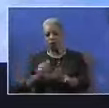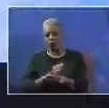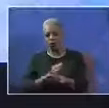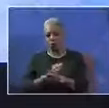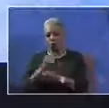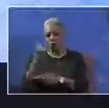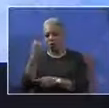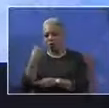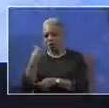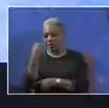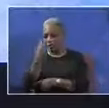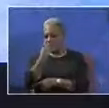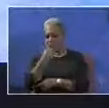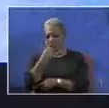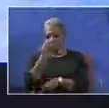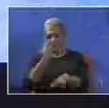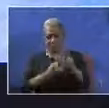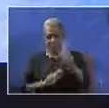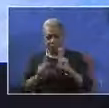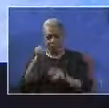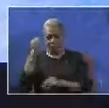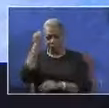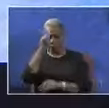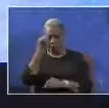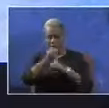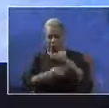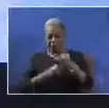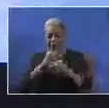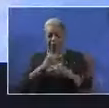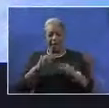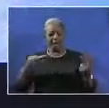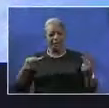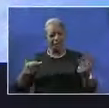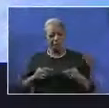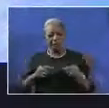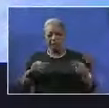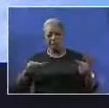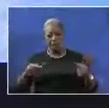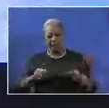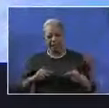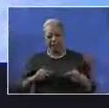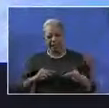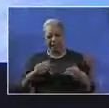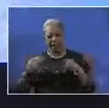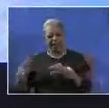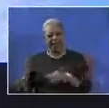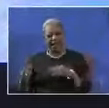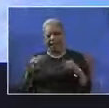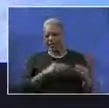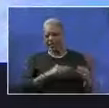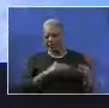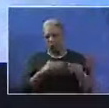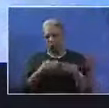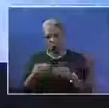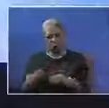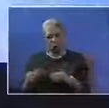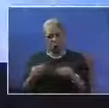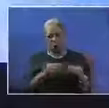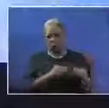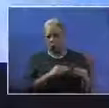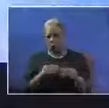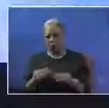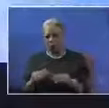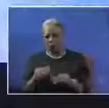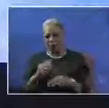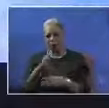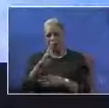tragedy and the pain of war, of being decimated by the dreaded Babylonians, the writer